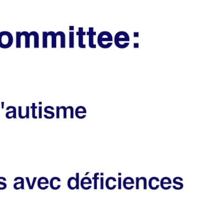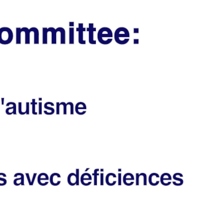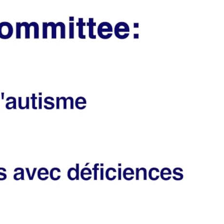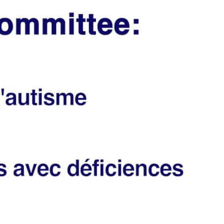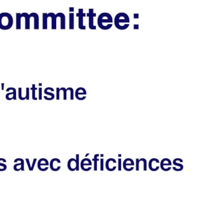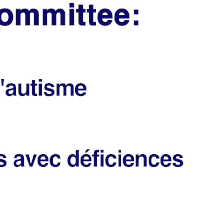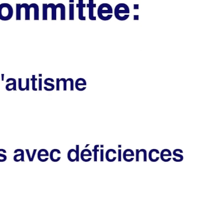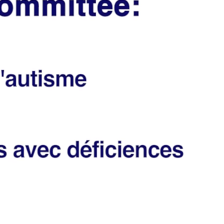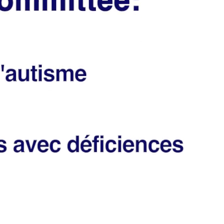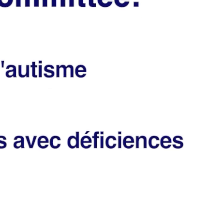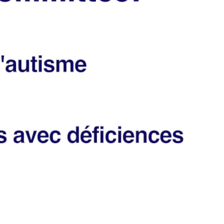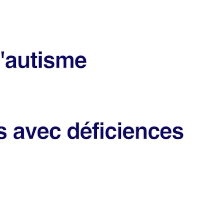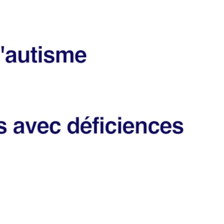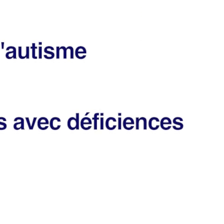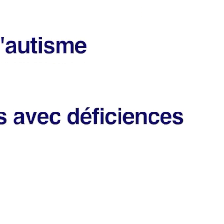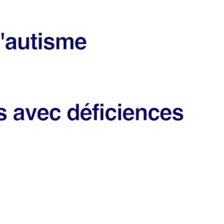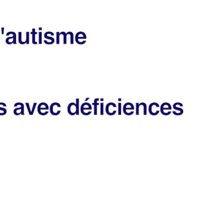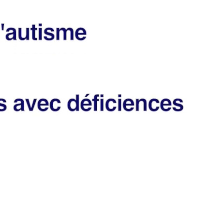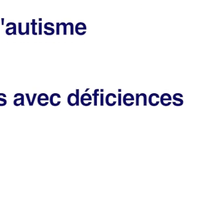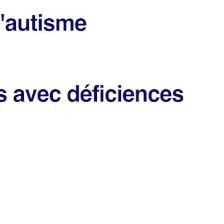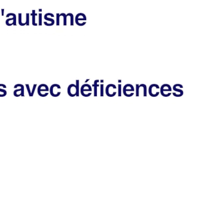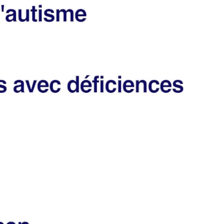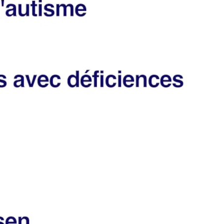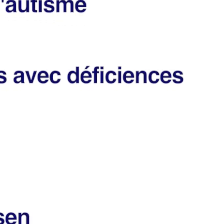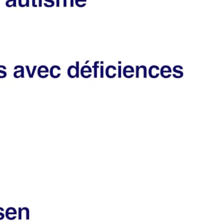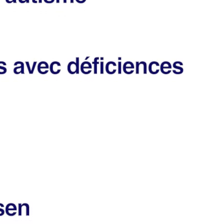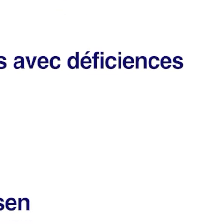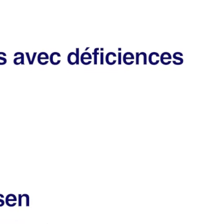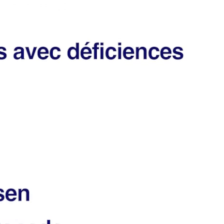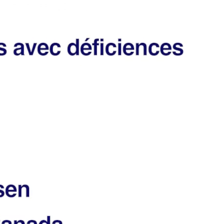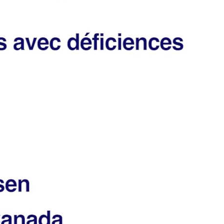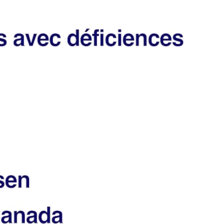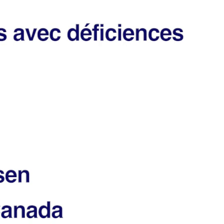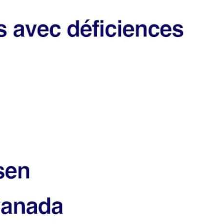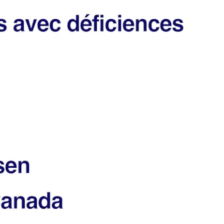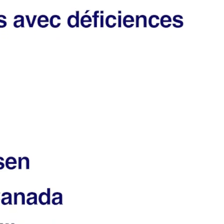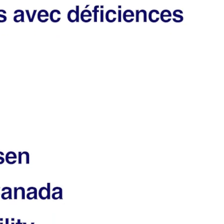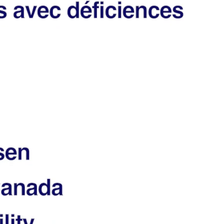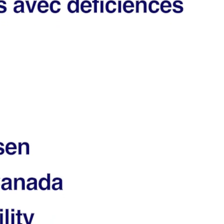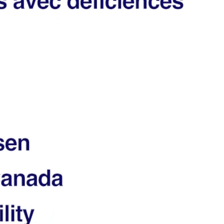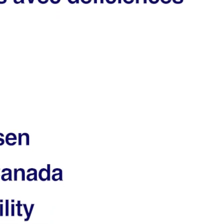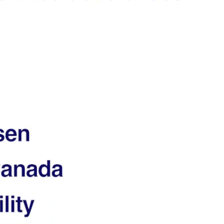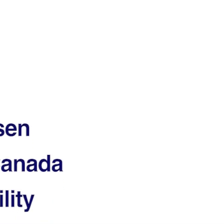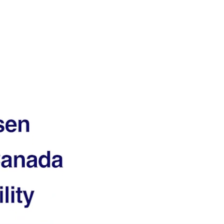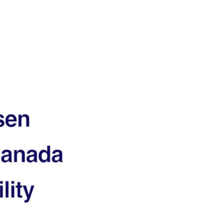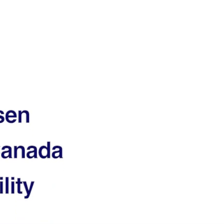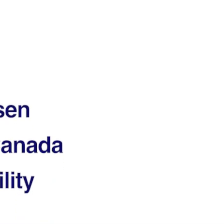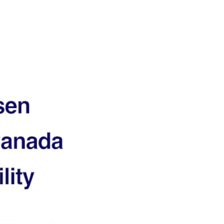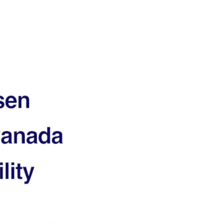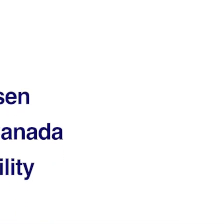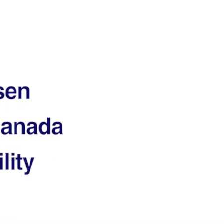Wavefront Center for Communication Accessibility. The Wavefront logo is present. the Collective Impact Project Steering